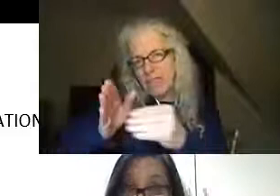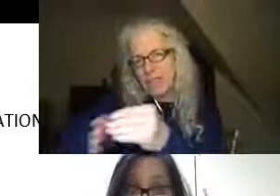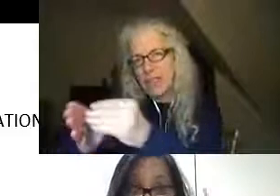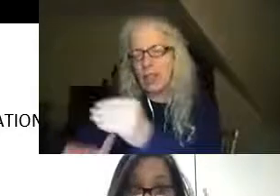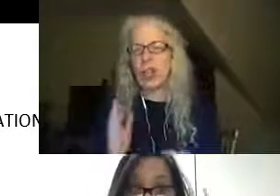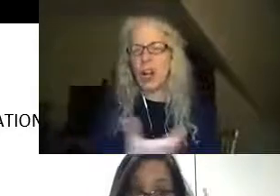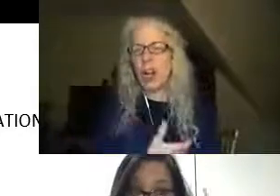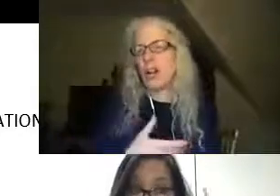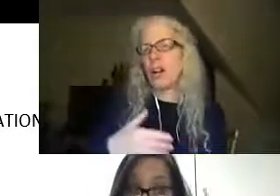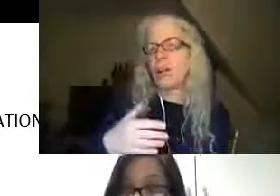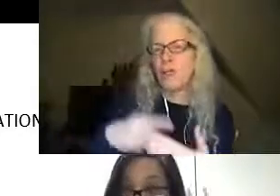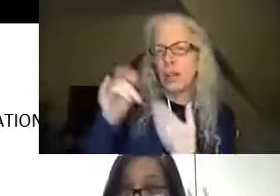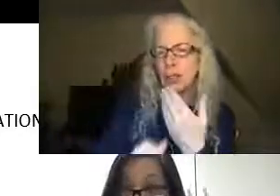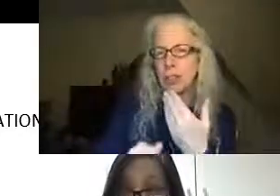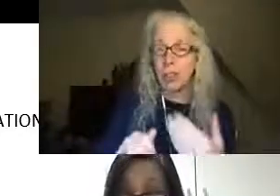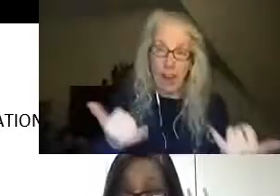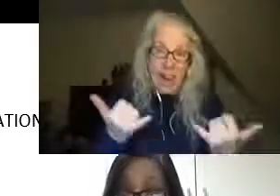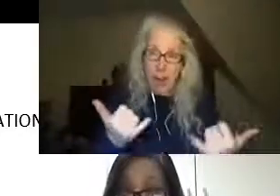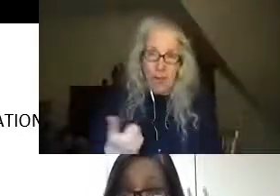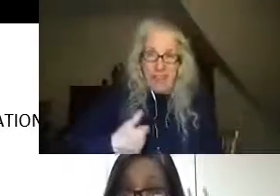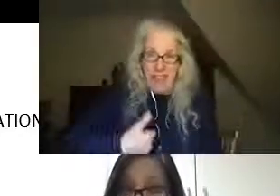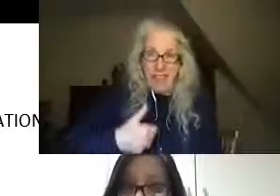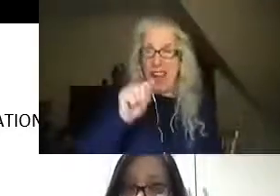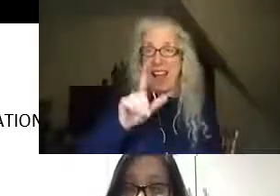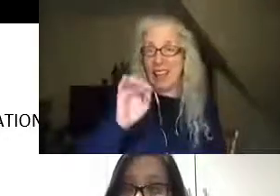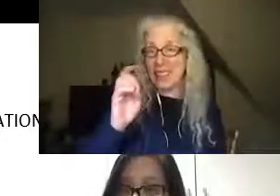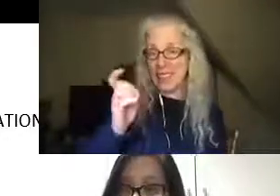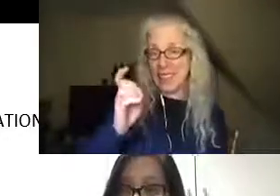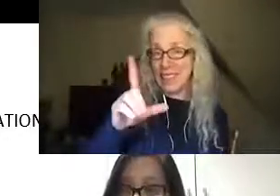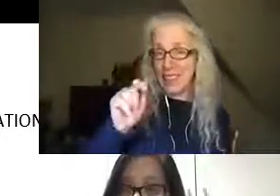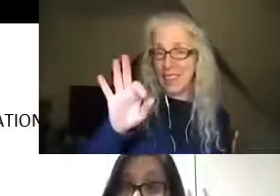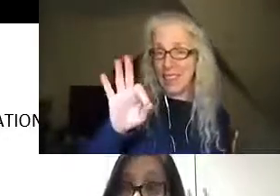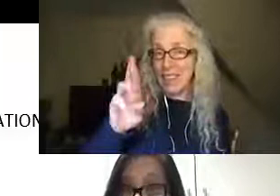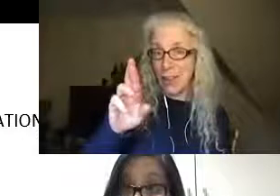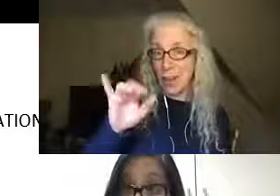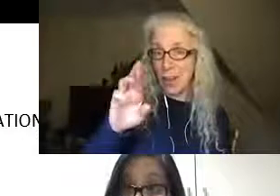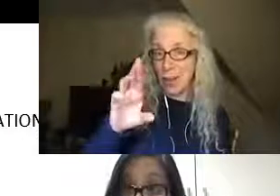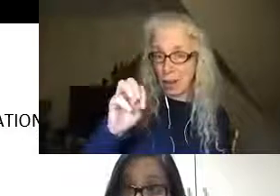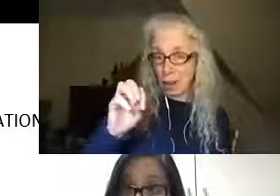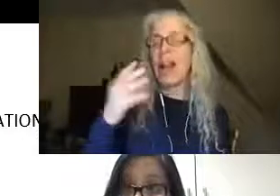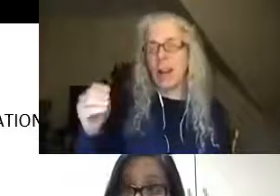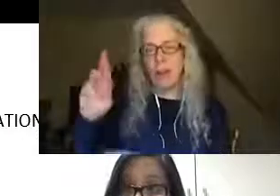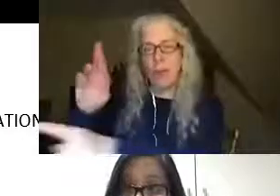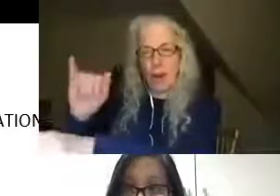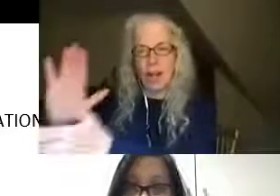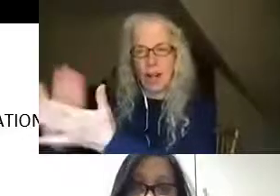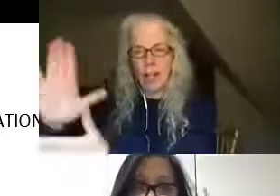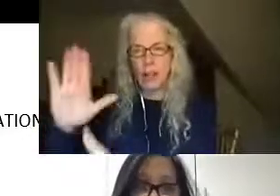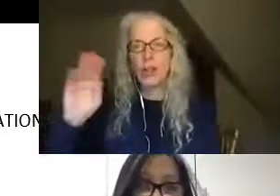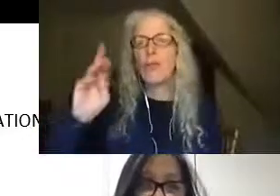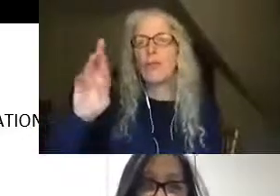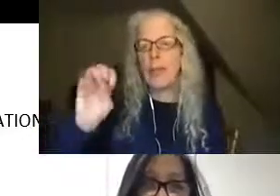deliverables. So currently it's just myself and Alex LaFerriere, and we're still working with Marie Lynch over at Rhode Island College.